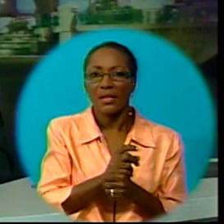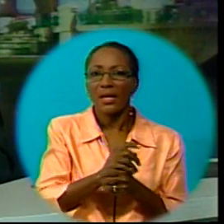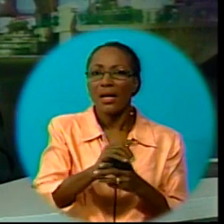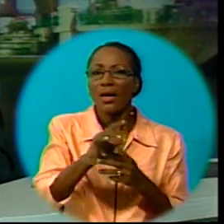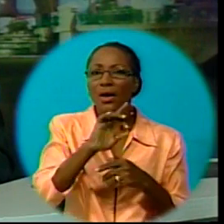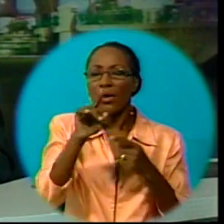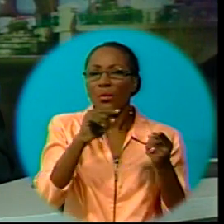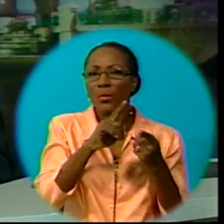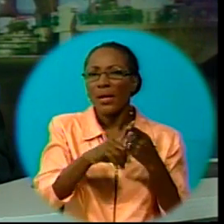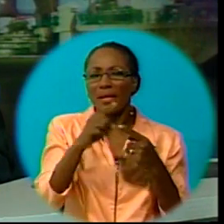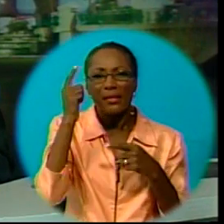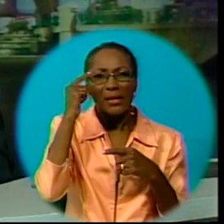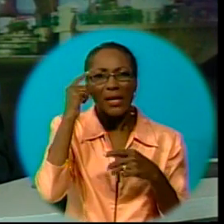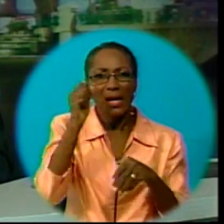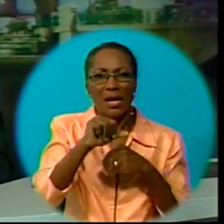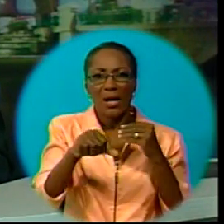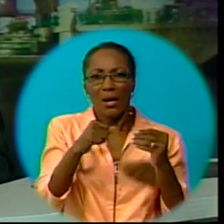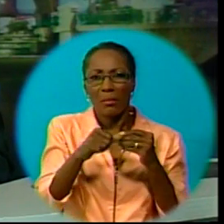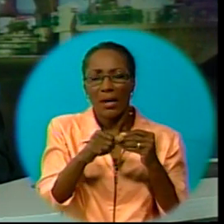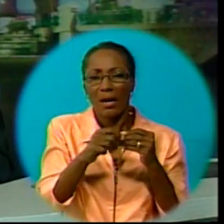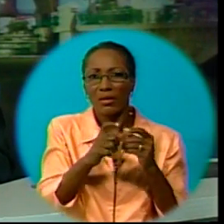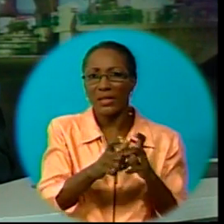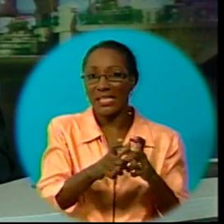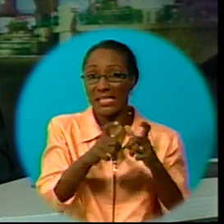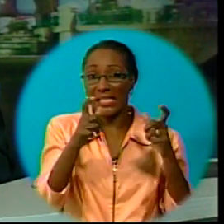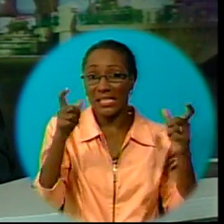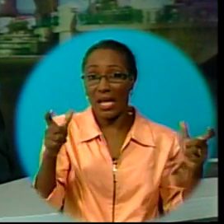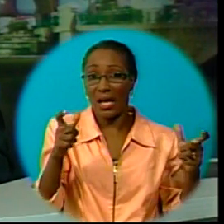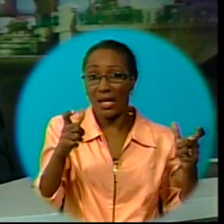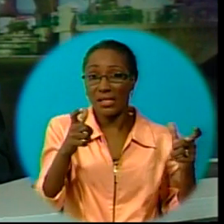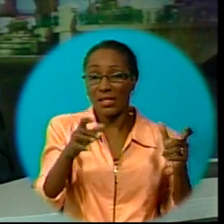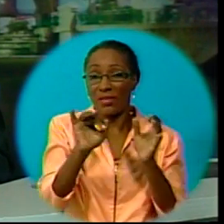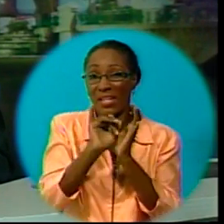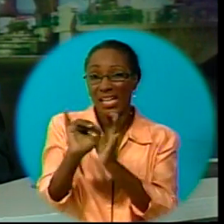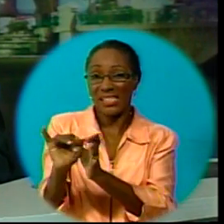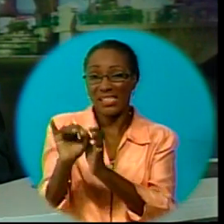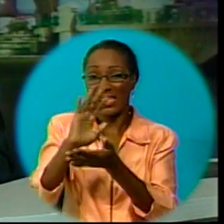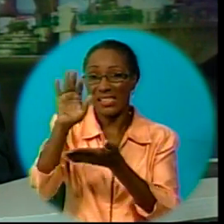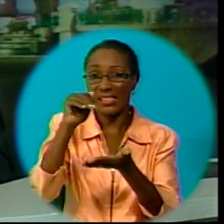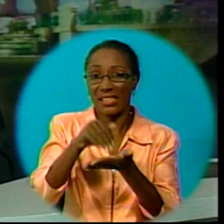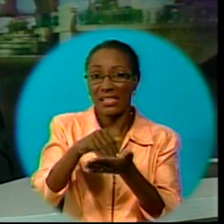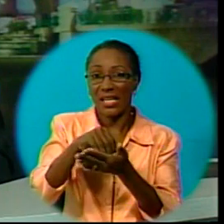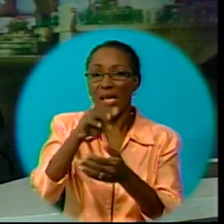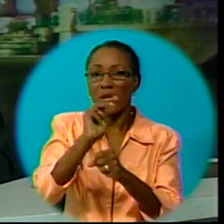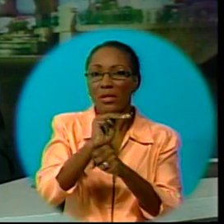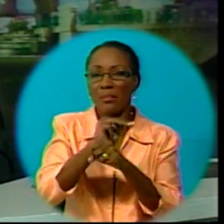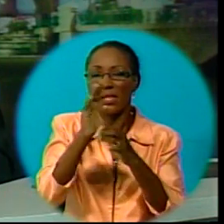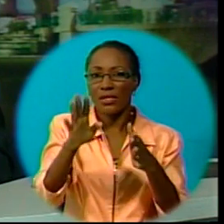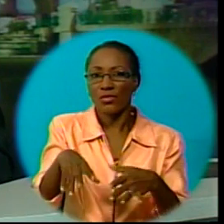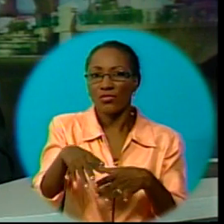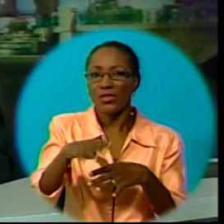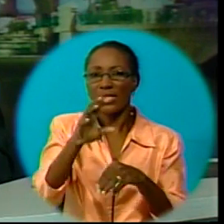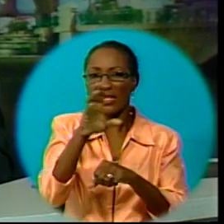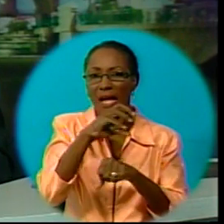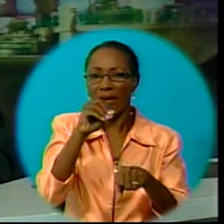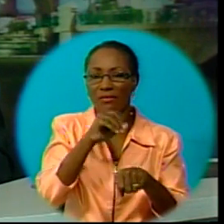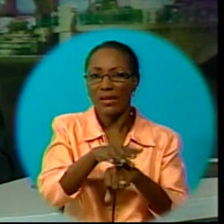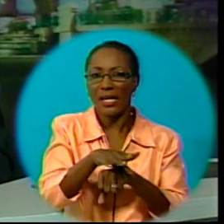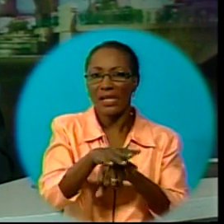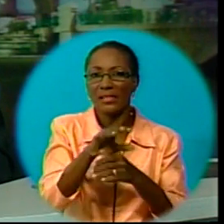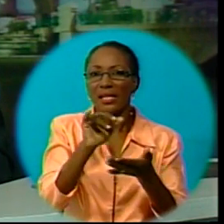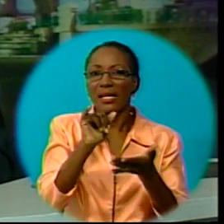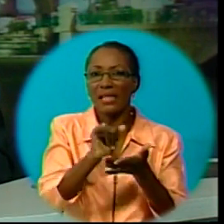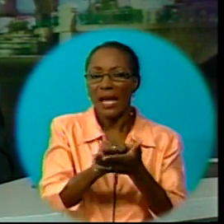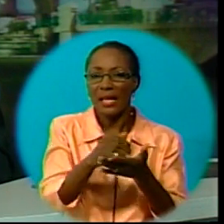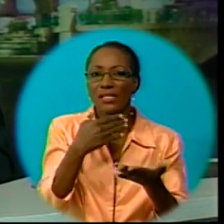concern raised about the size of the isolation center, the ministry has been advised by the Pan American Health Organization that the capacity